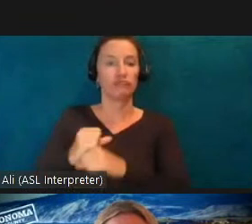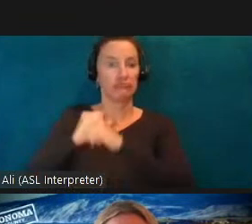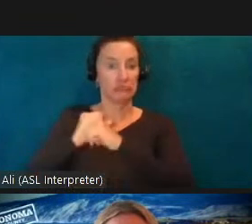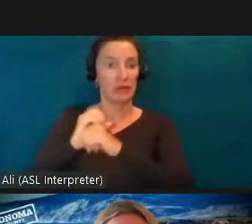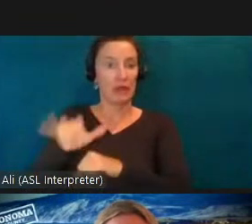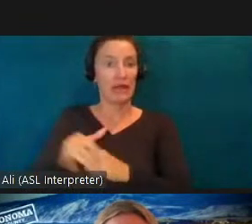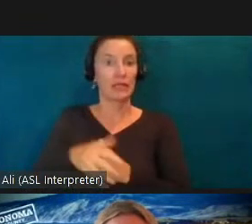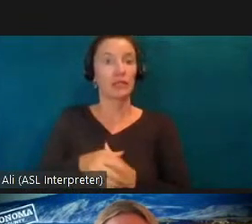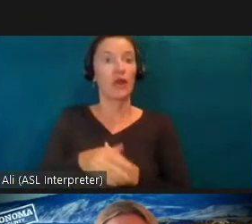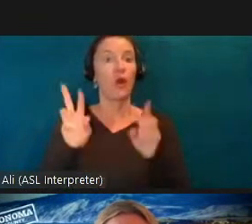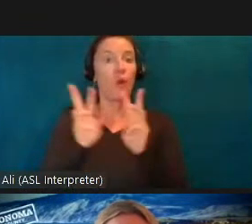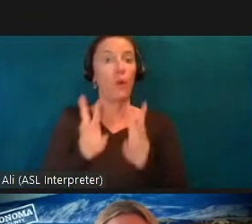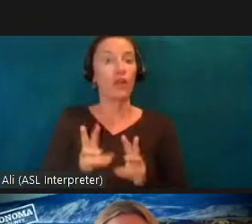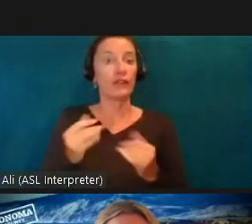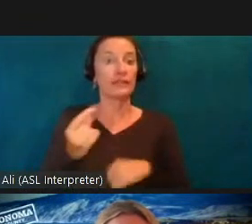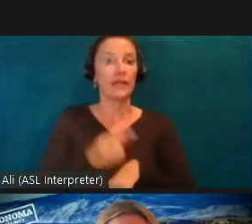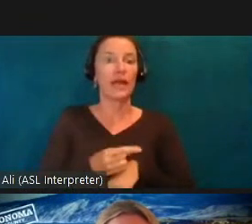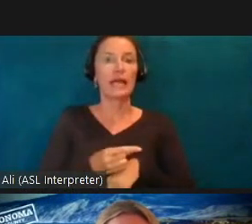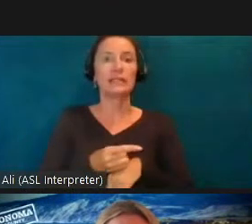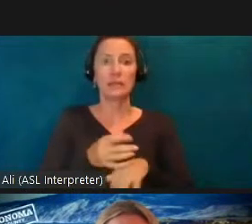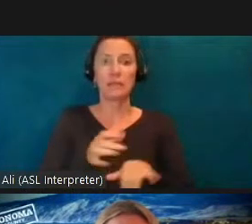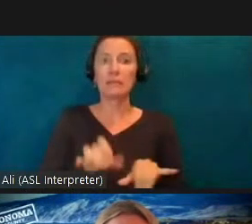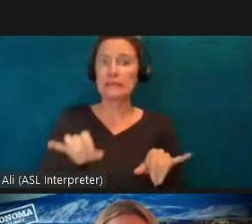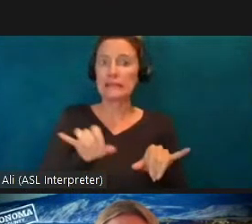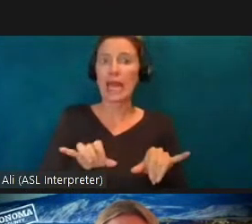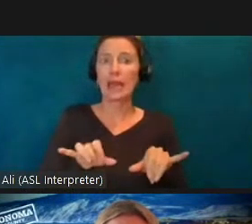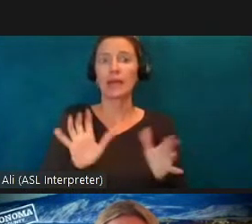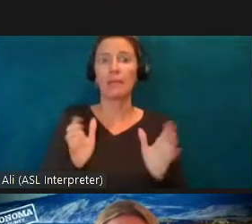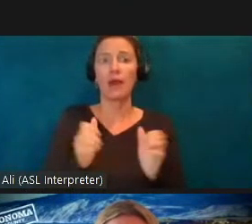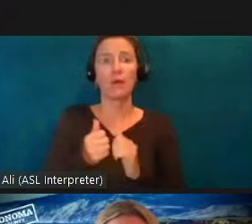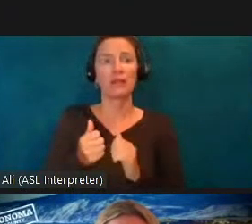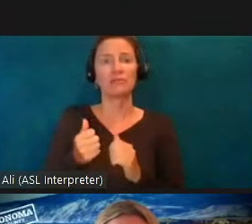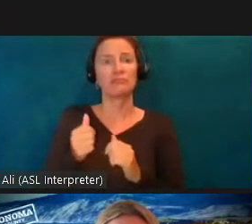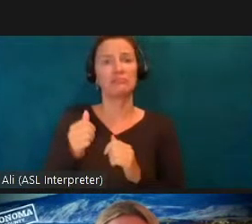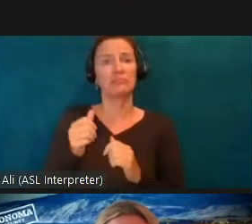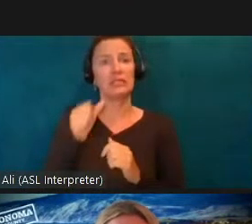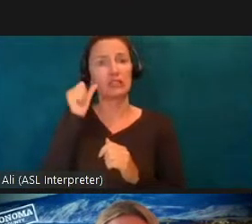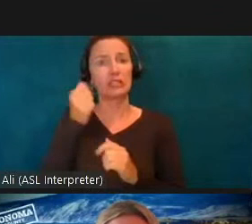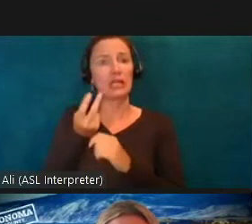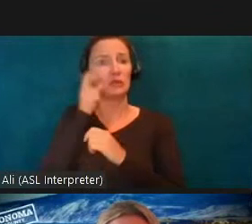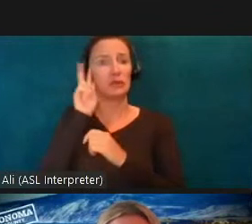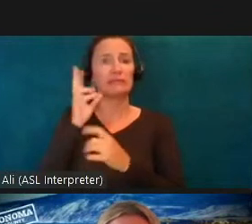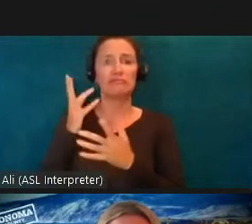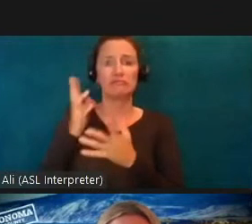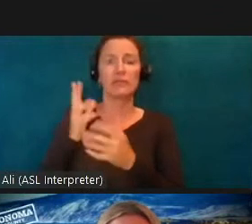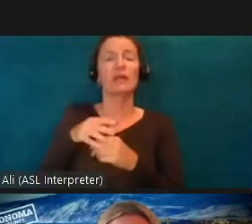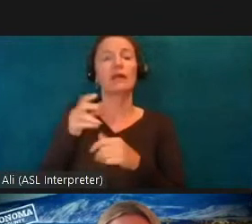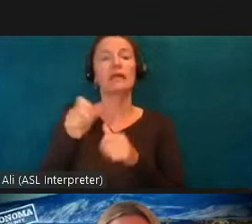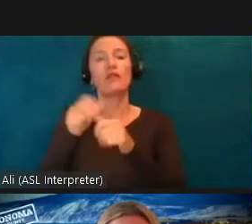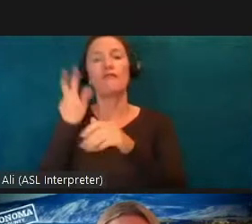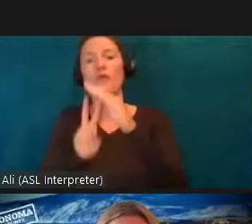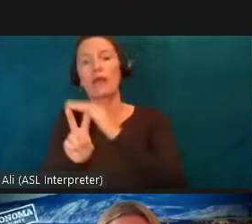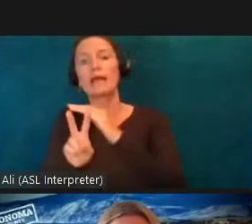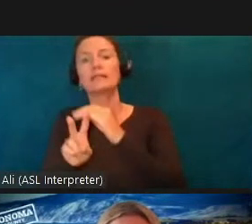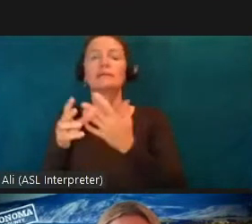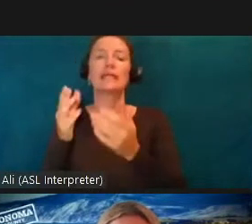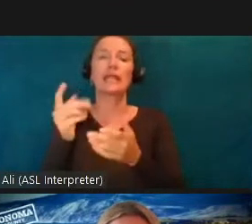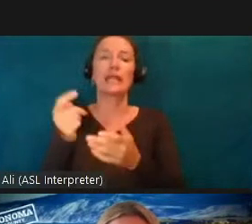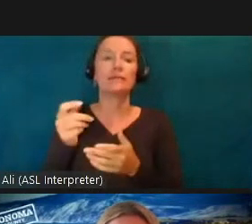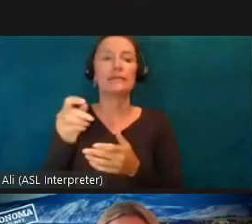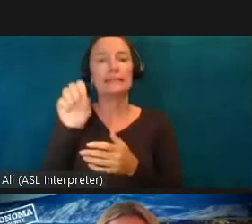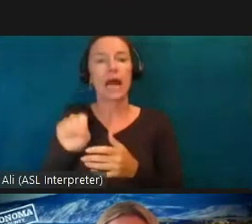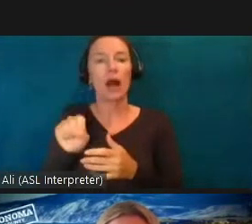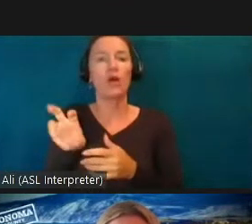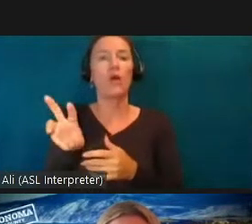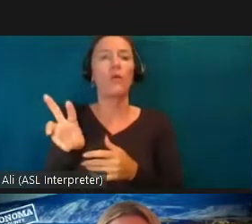Weather today is remaining the same that we've seen the last couple days, and has continued to be forecasted for southwest winds continuing over the